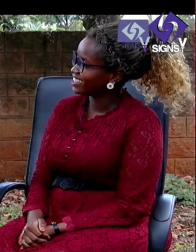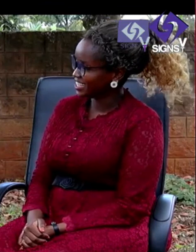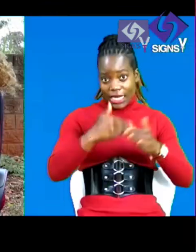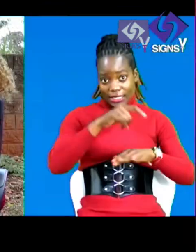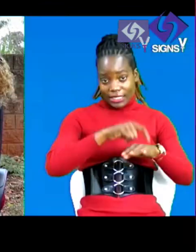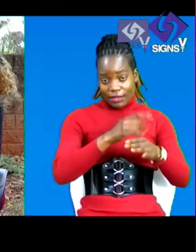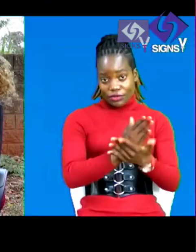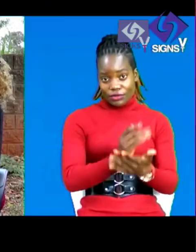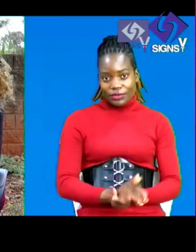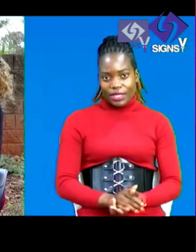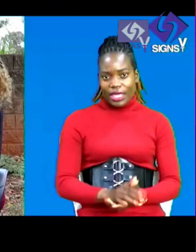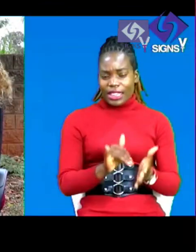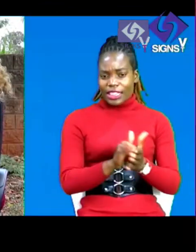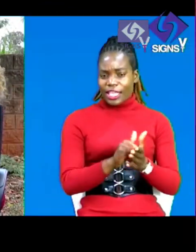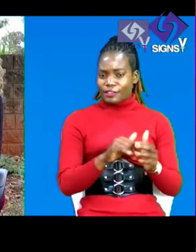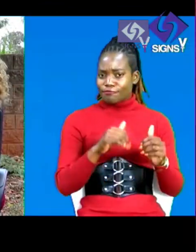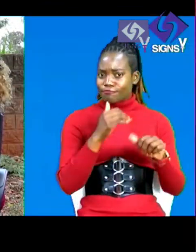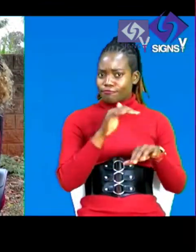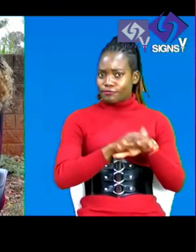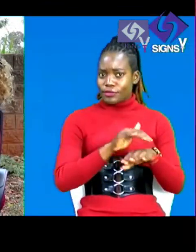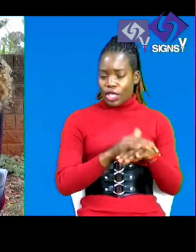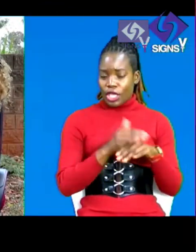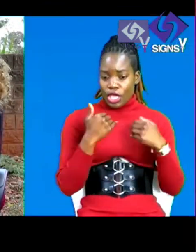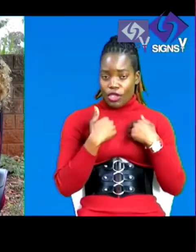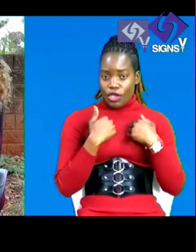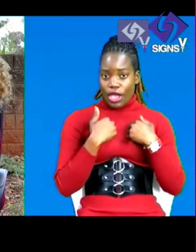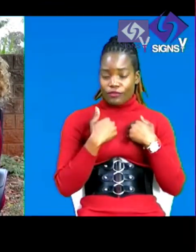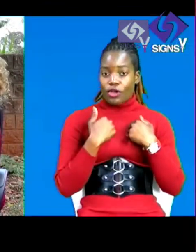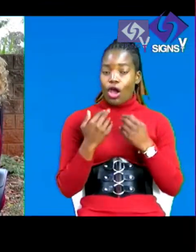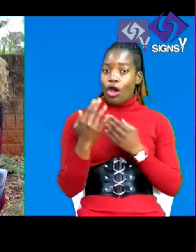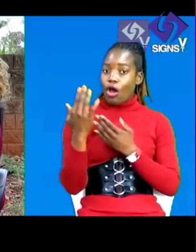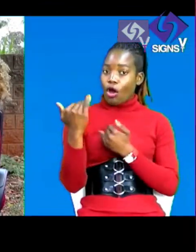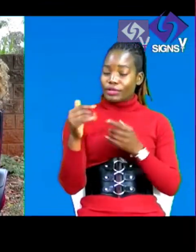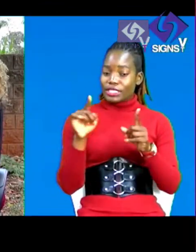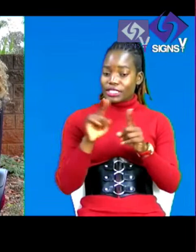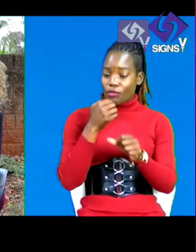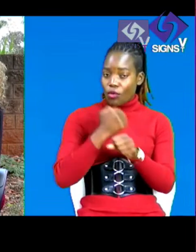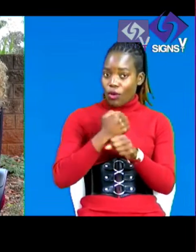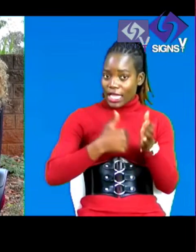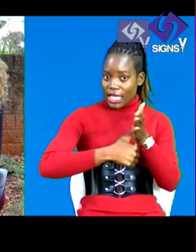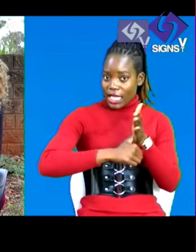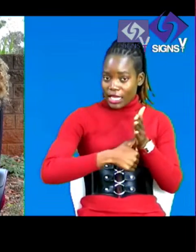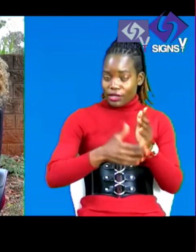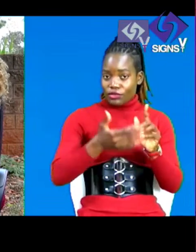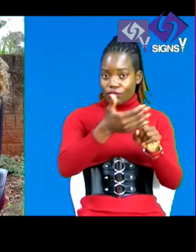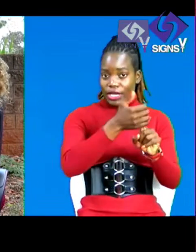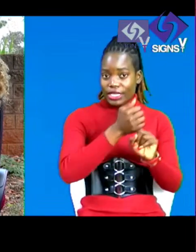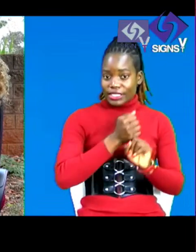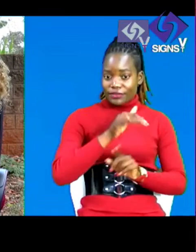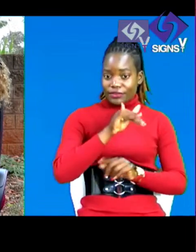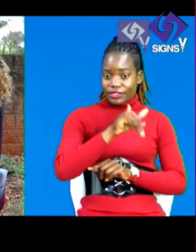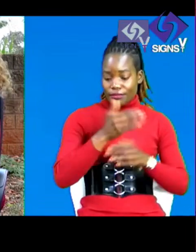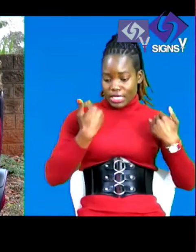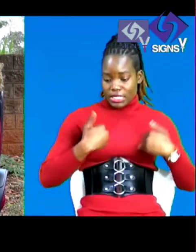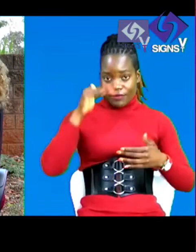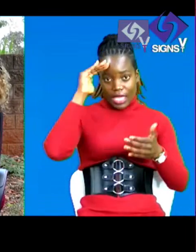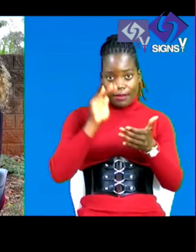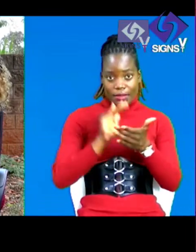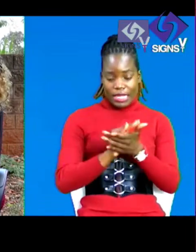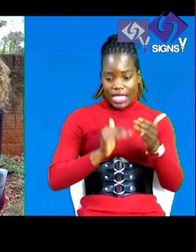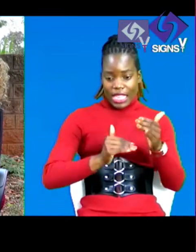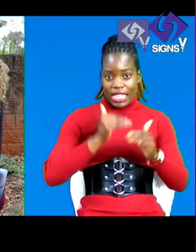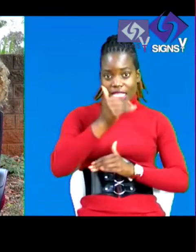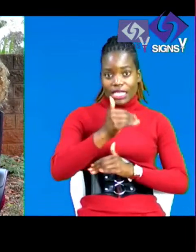Yes. That's great. We have high hopes and we see that you are working hard towards it, and we believe that in the